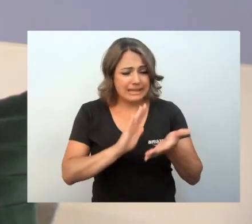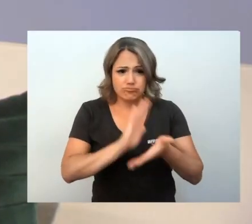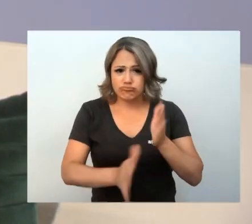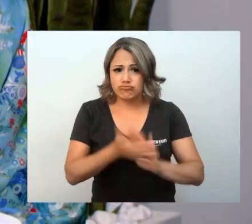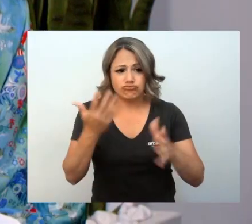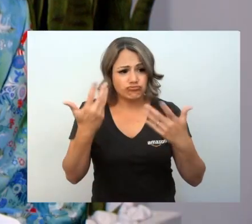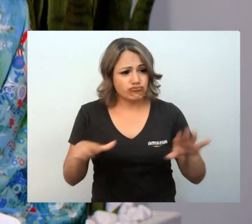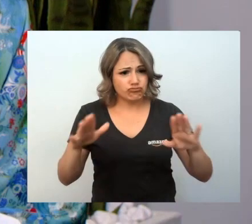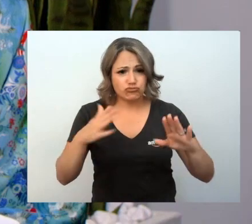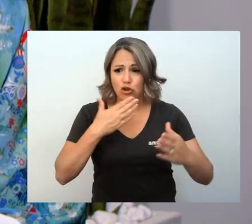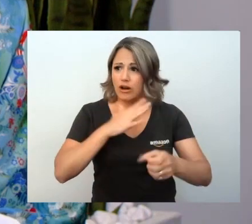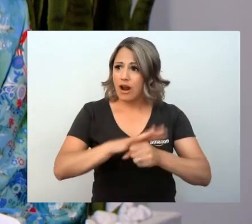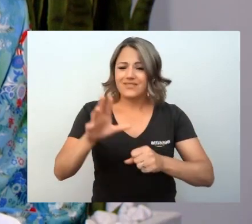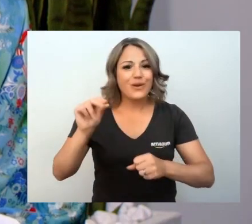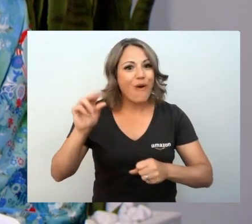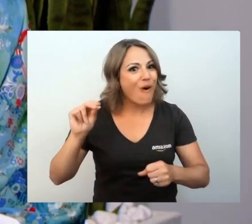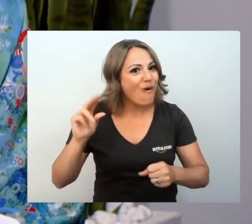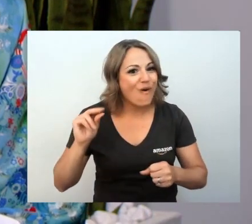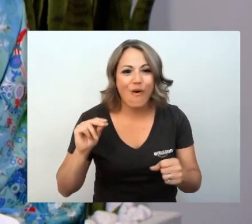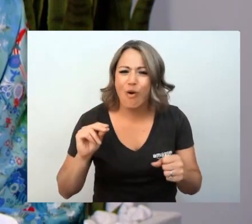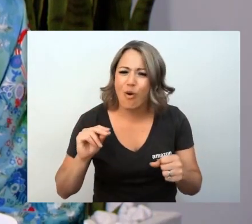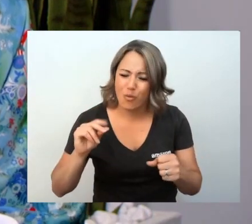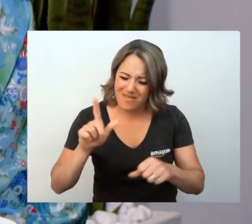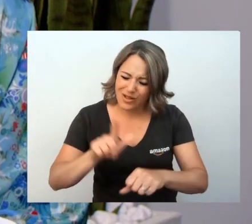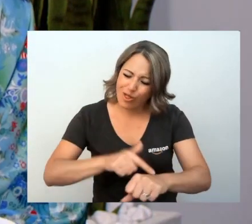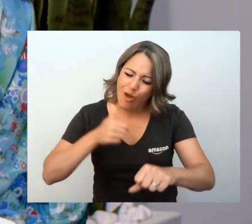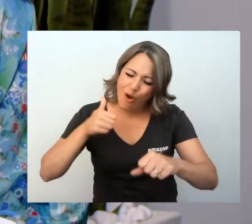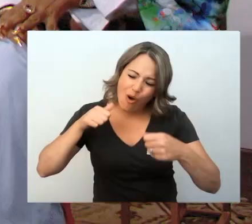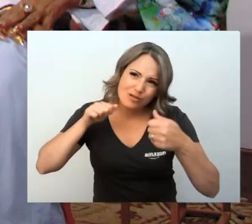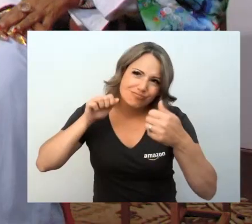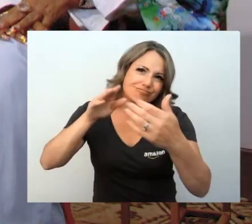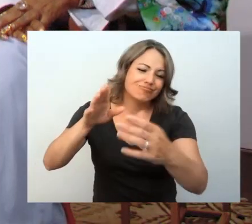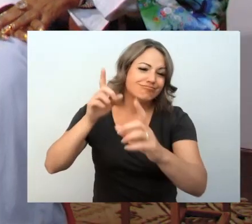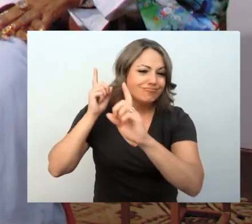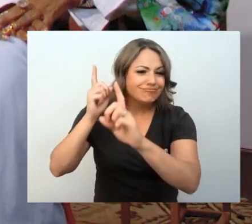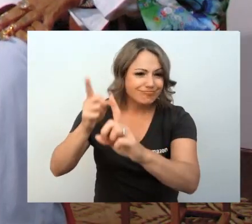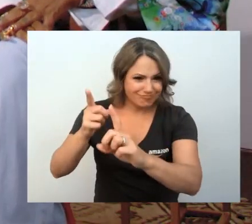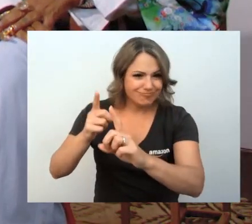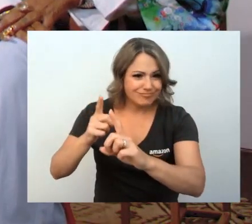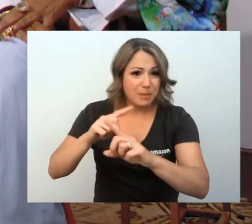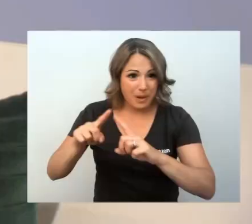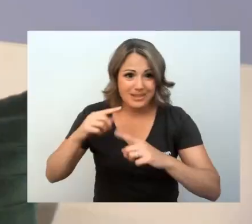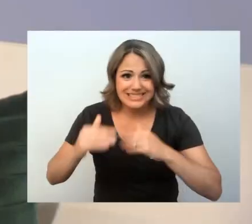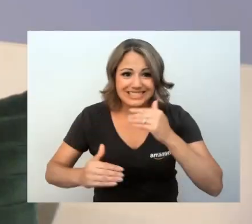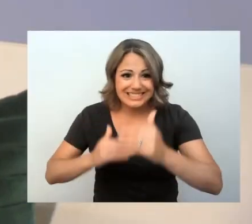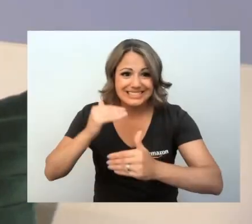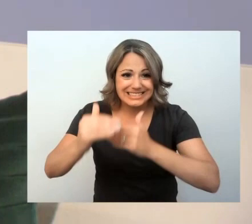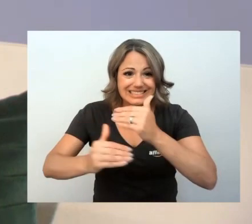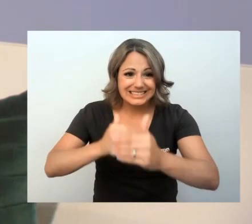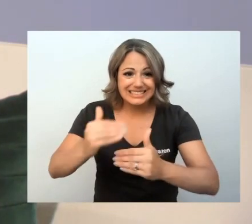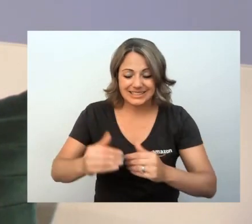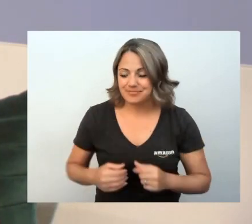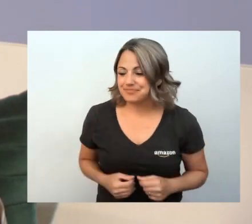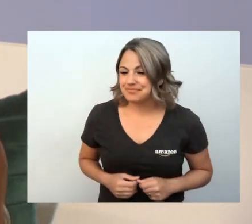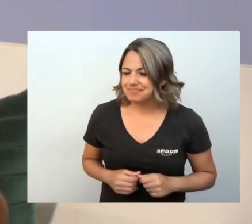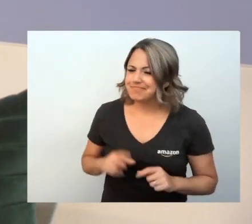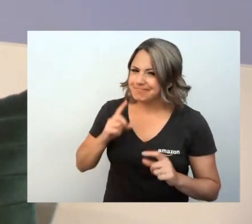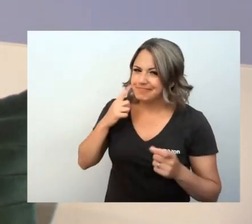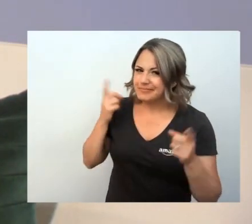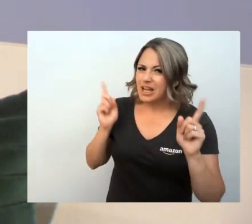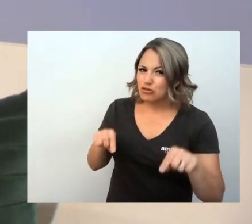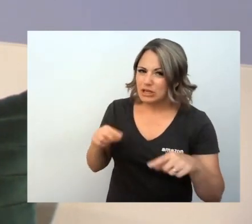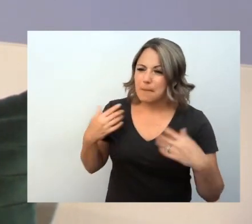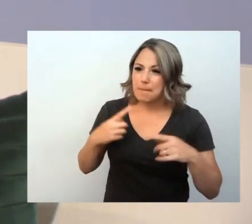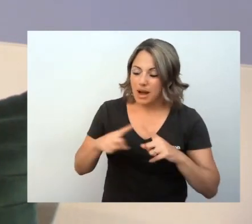we are making some headway, and I feel really good about that. I love that, and I do agree. Like, we do have a long way to go. We've overcome